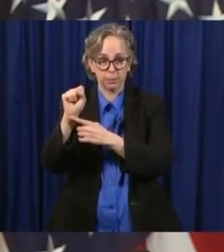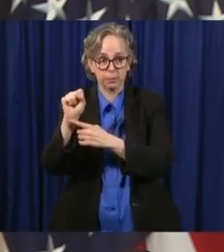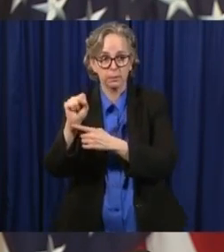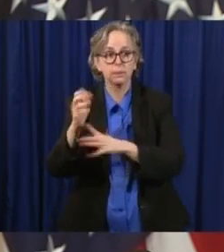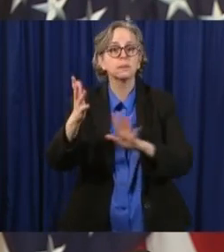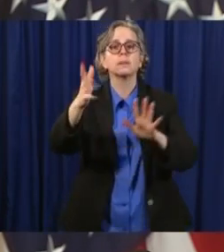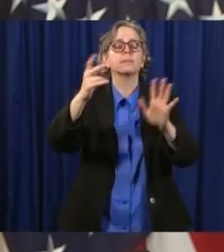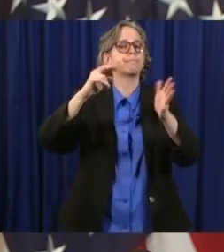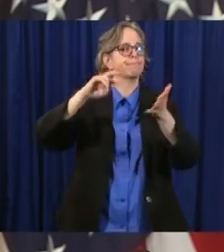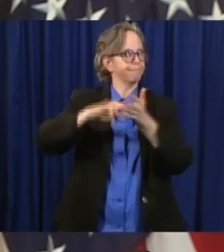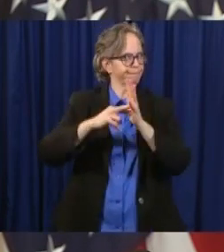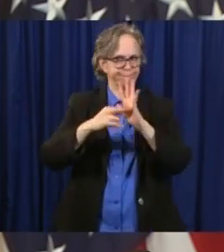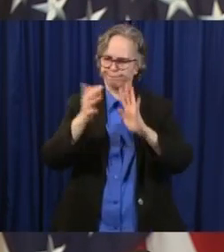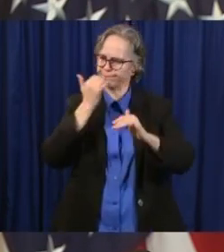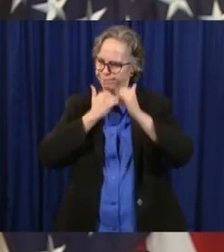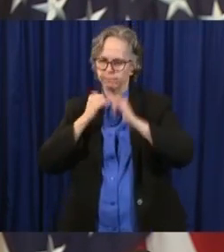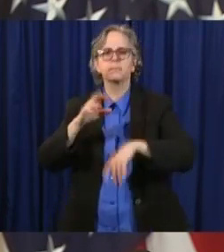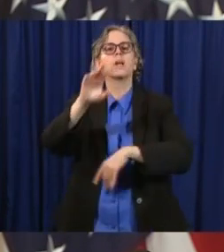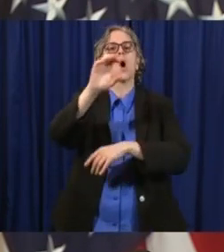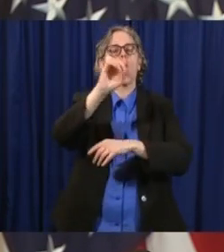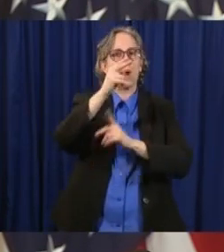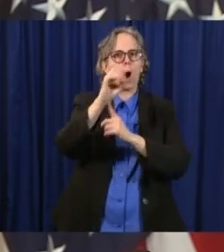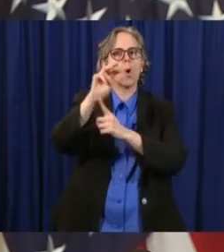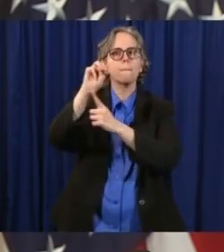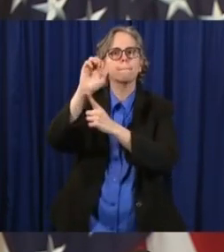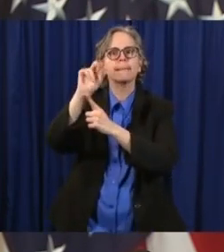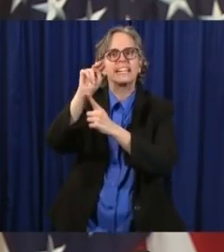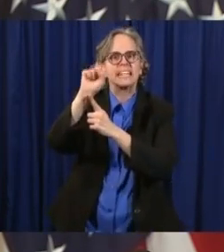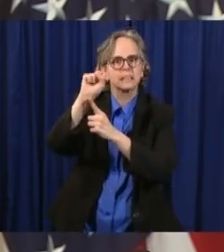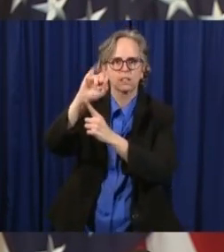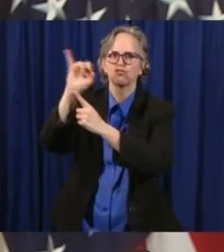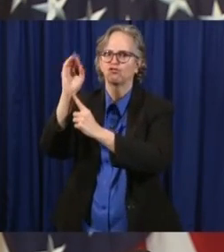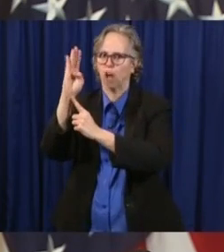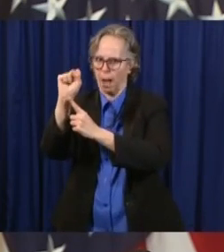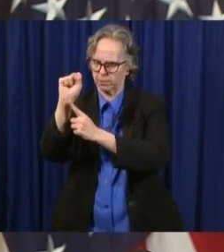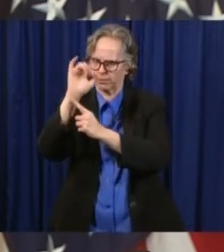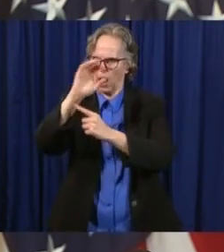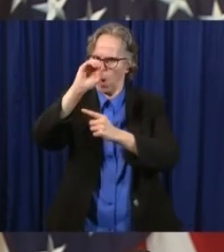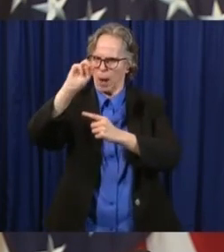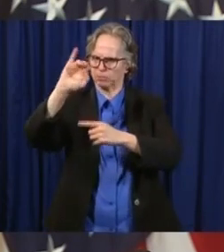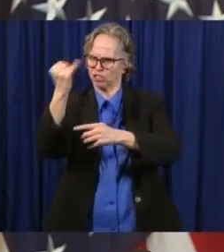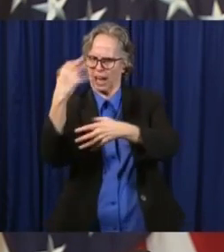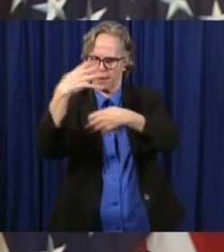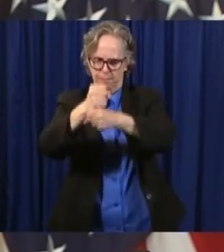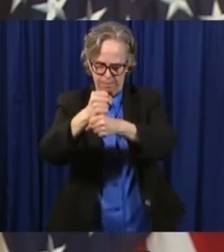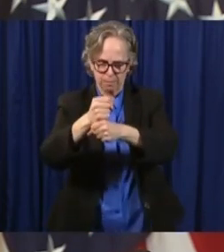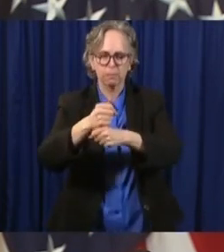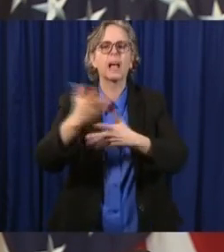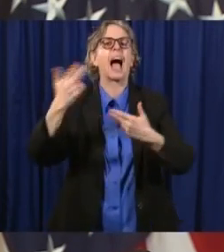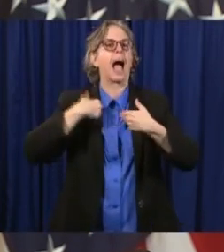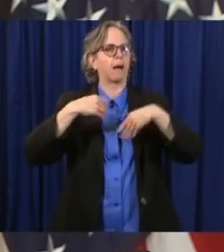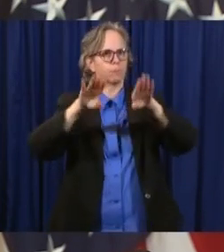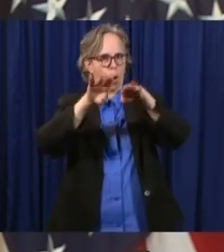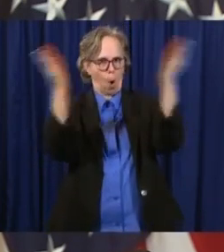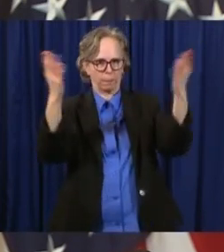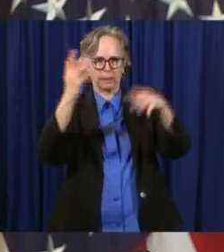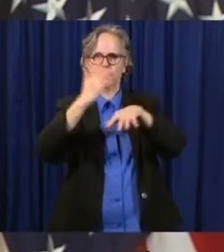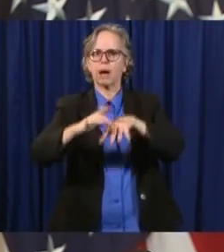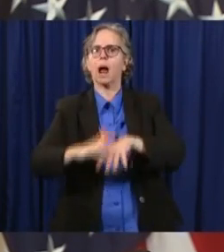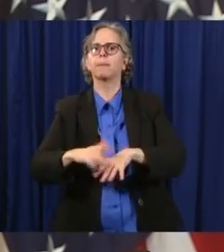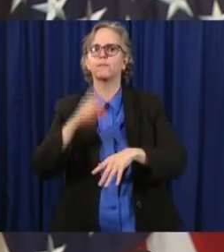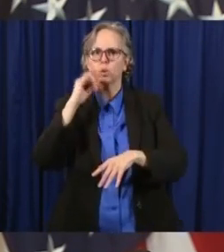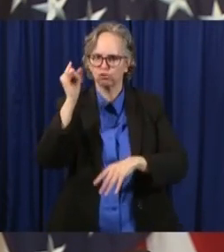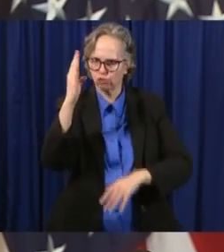who are looking to get hired at essential businesses or are taking this time to brush up on their skills.